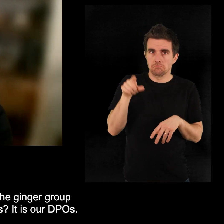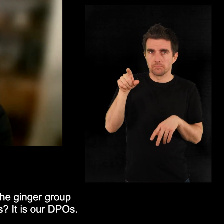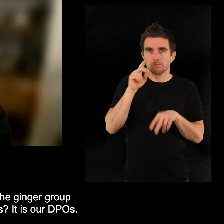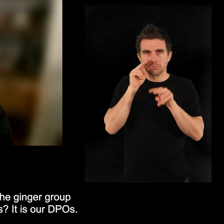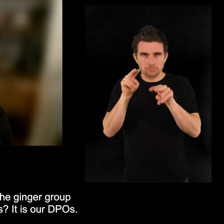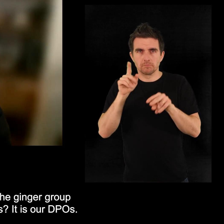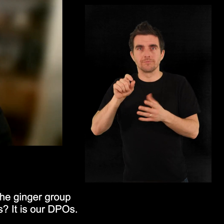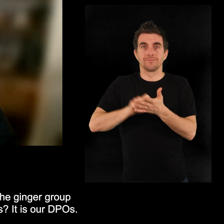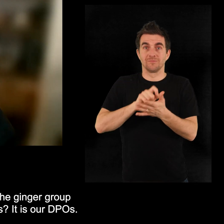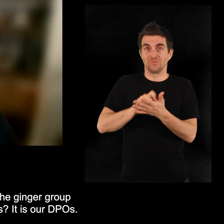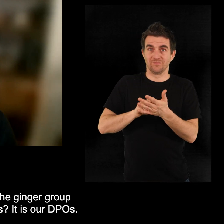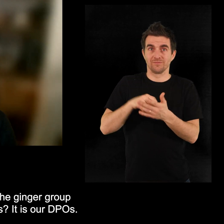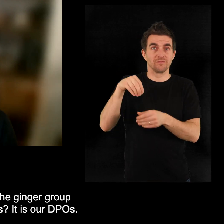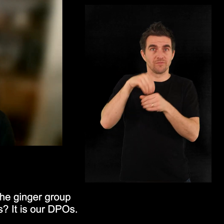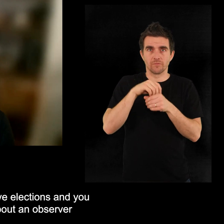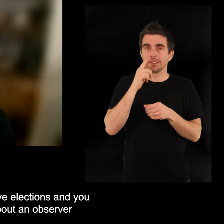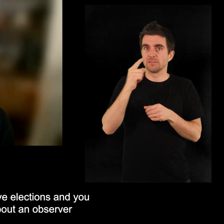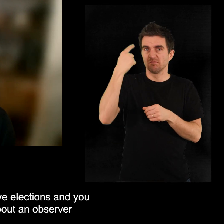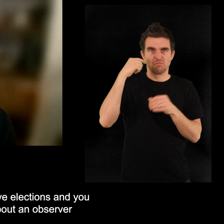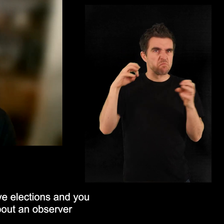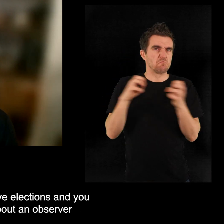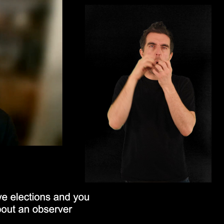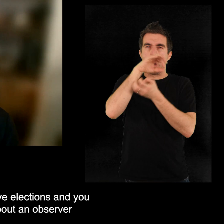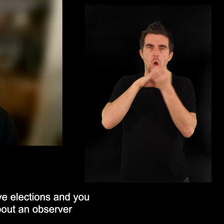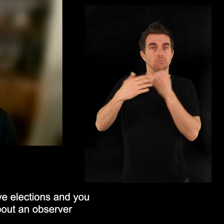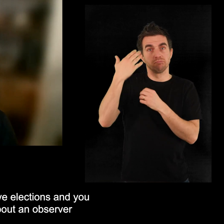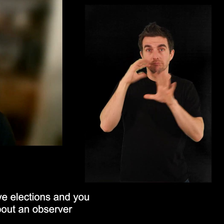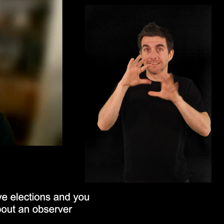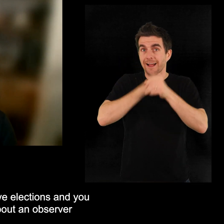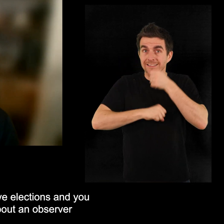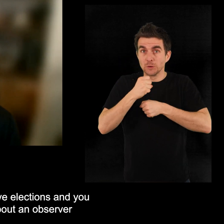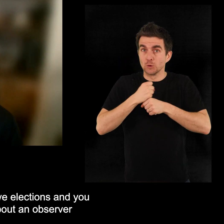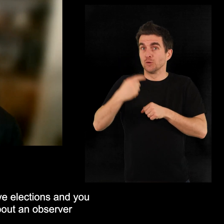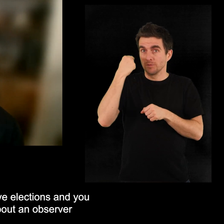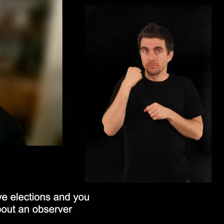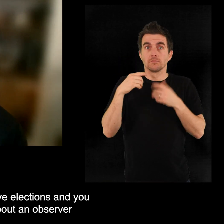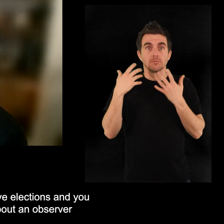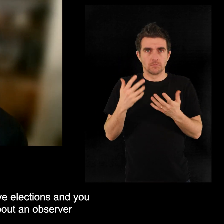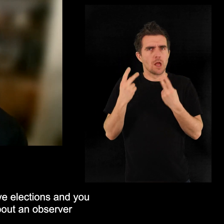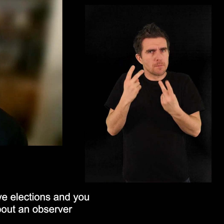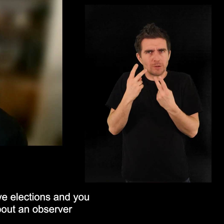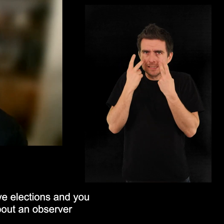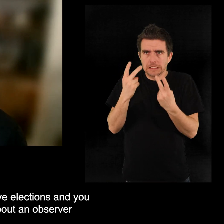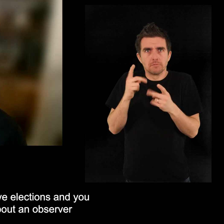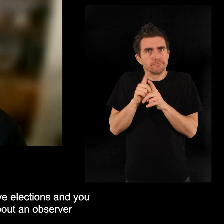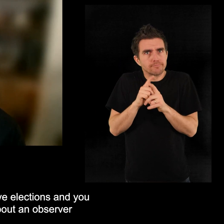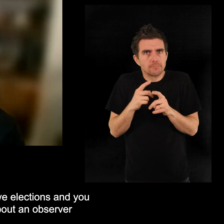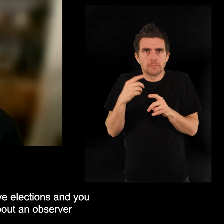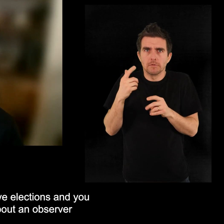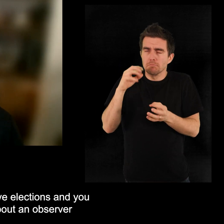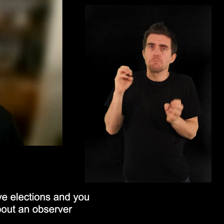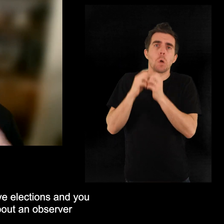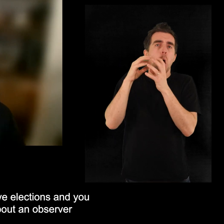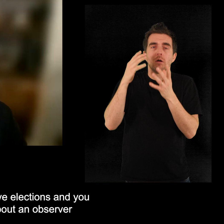them on their toes? It is our DPOs, and therefore we need to observe elections, and you'll see a film